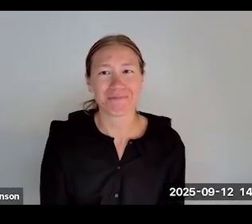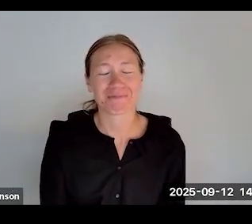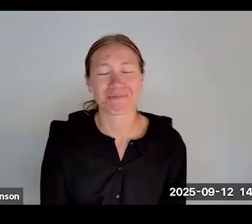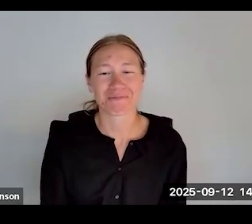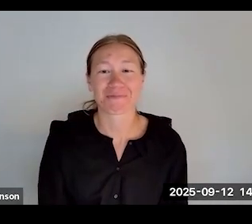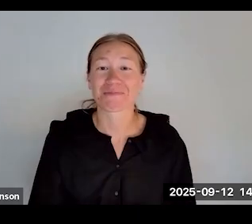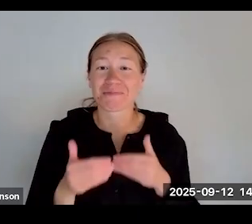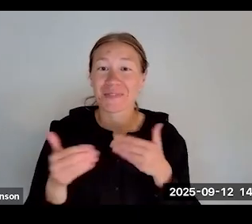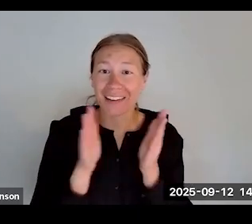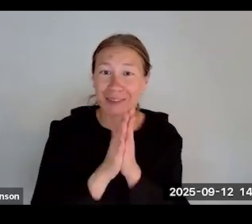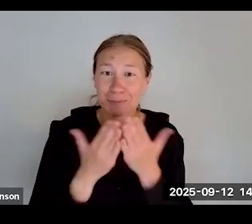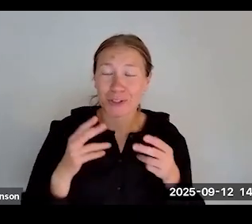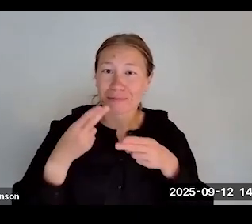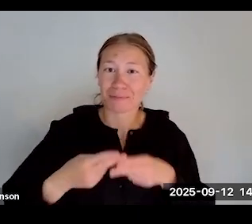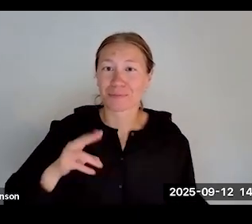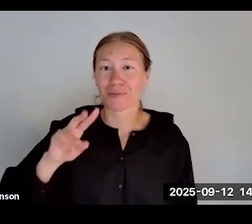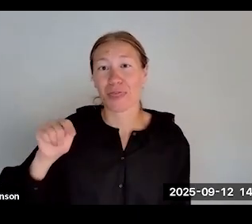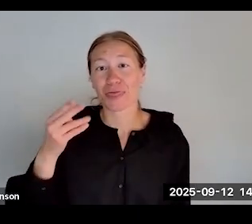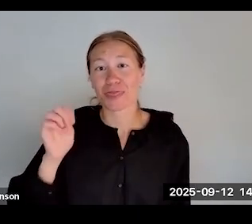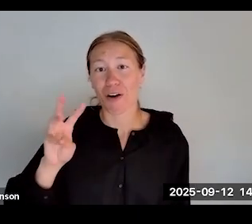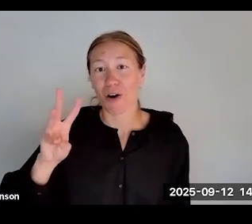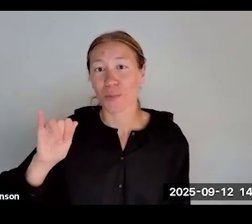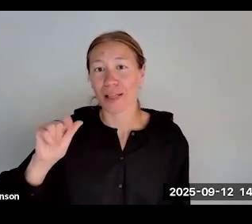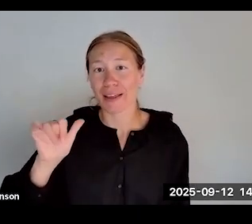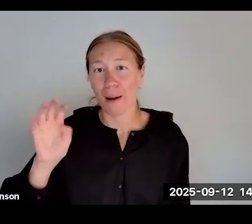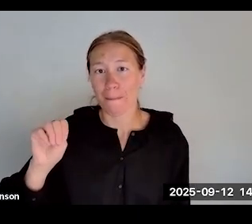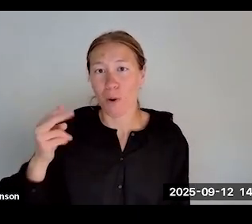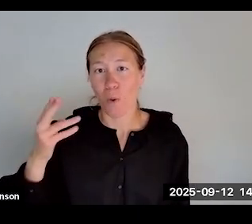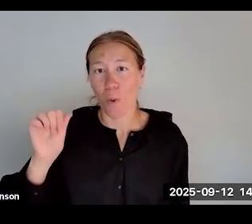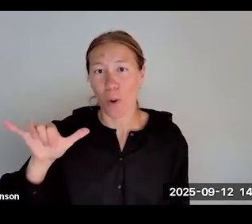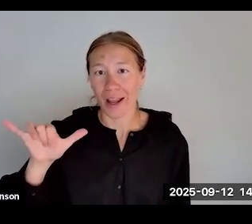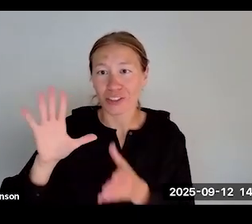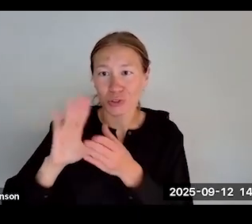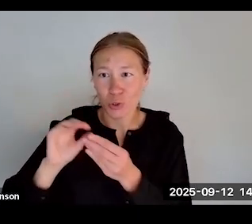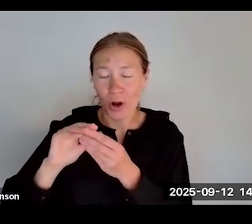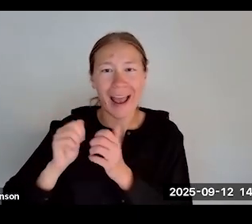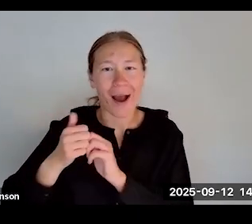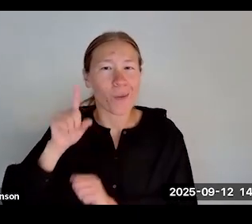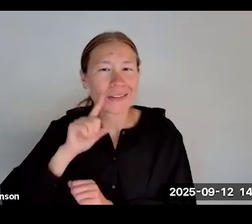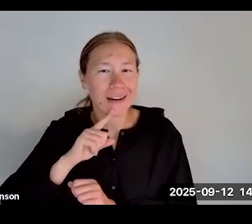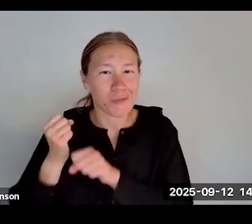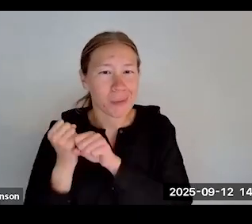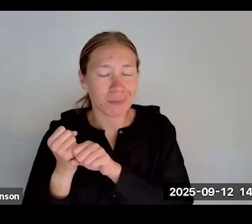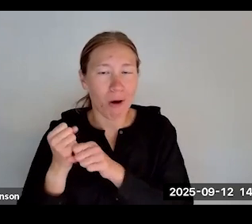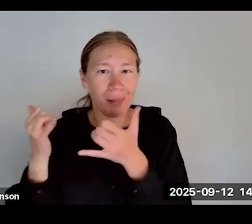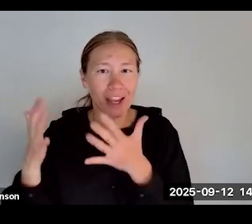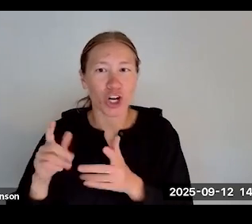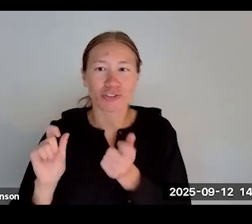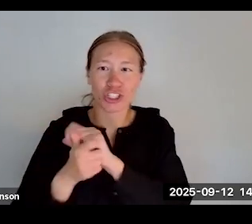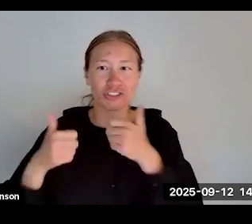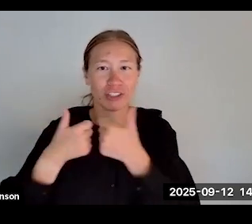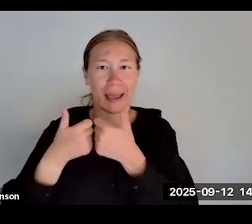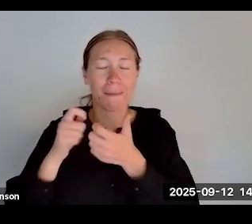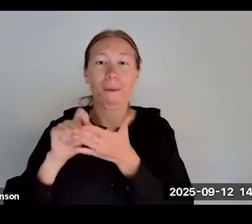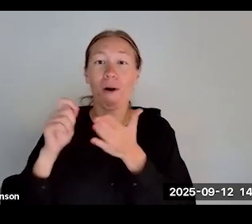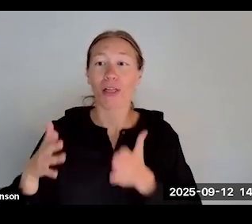All right, this next book is called The William Hoy Story, How a Deaf Baseball Player Changed the Game. The author is Nancy